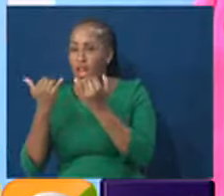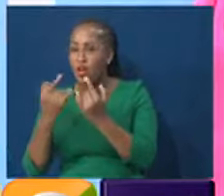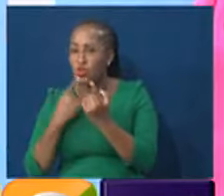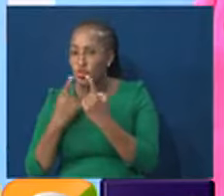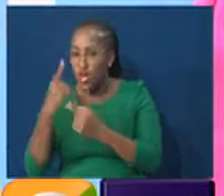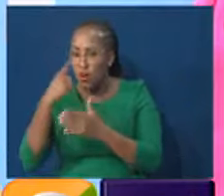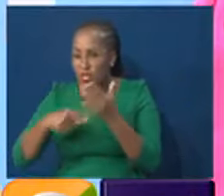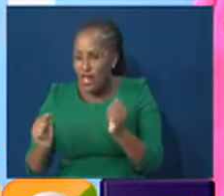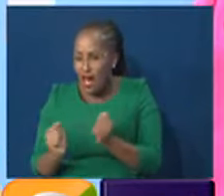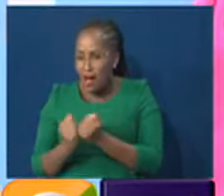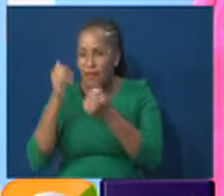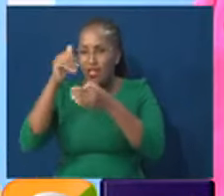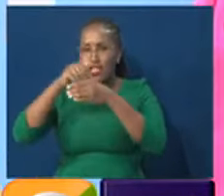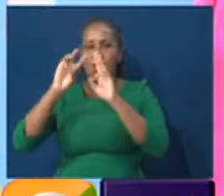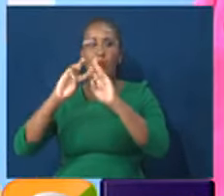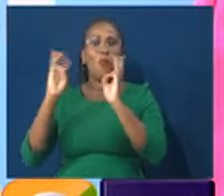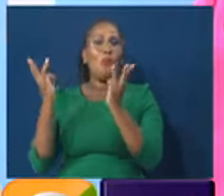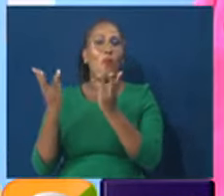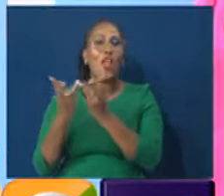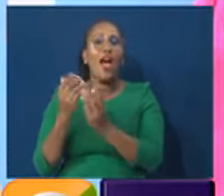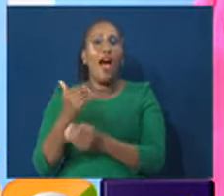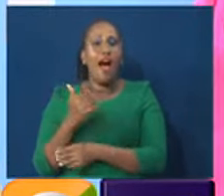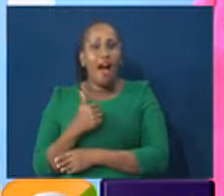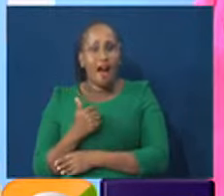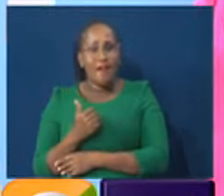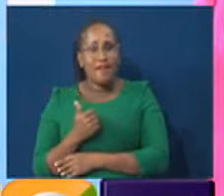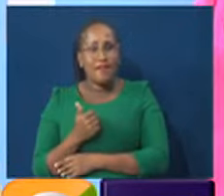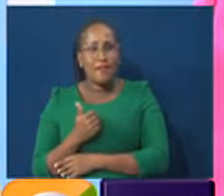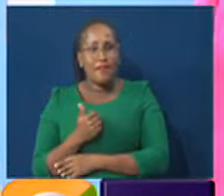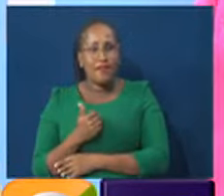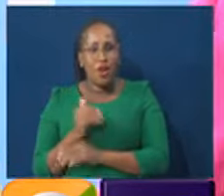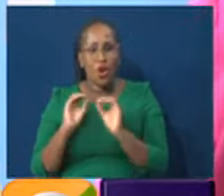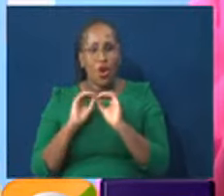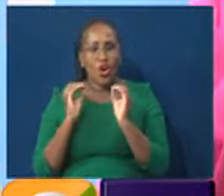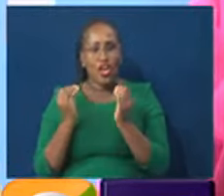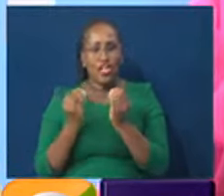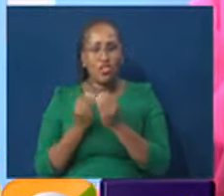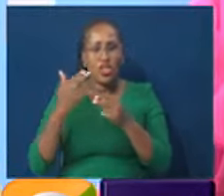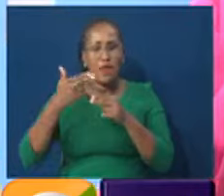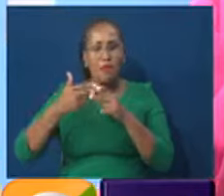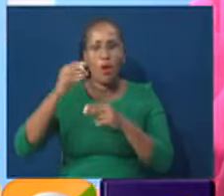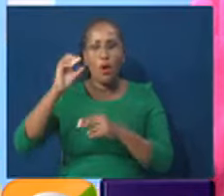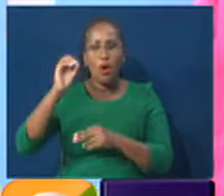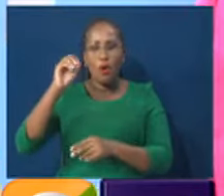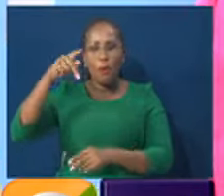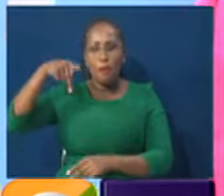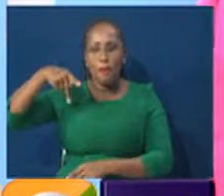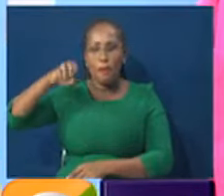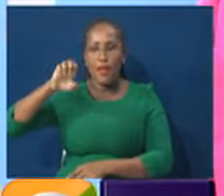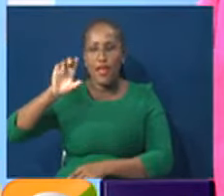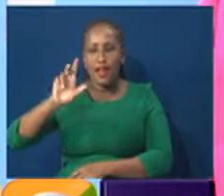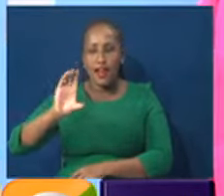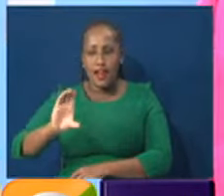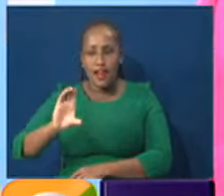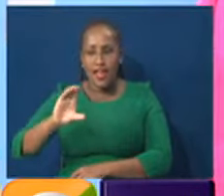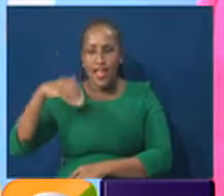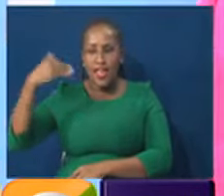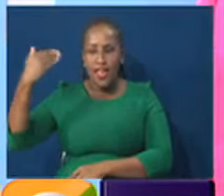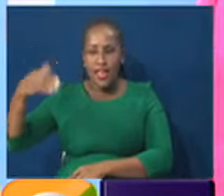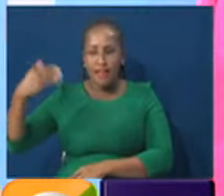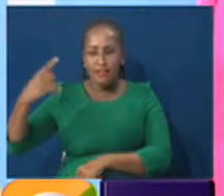is happening across the world is that there's an organization called OPEC. And what they do is that every time we